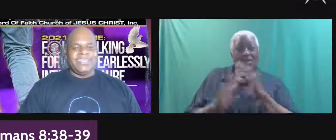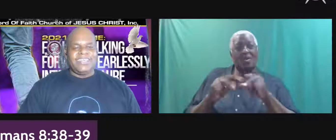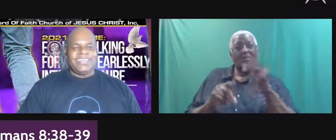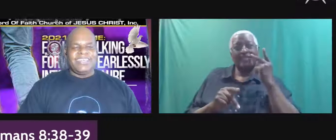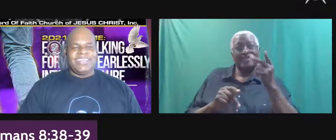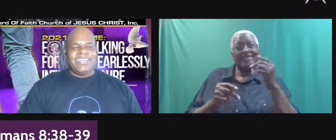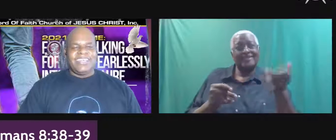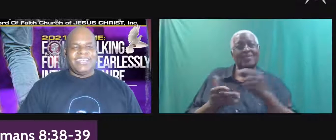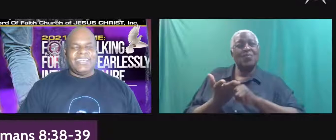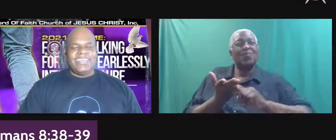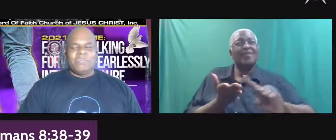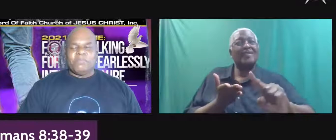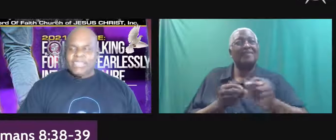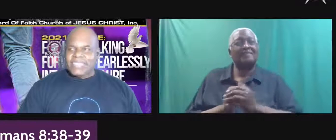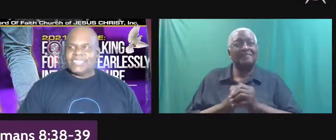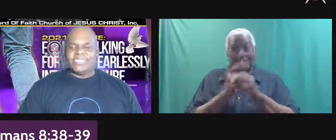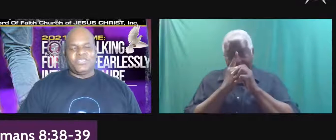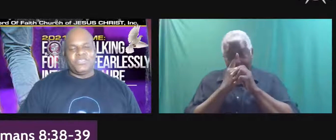week.